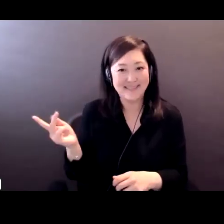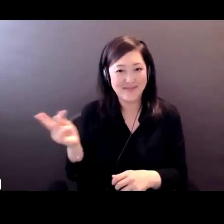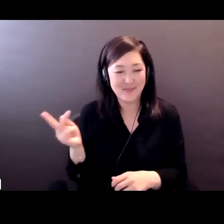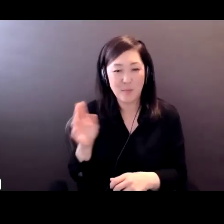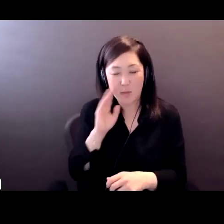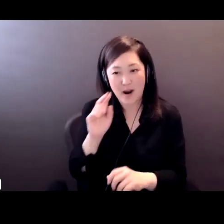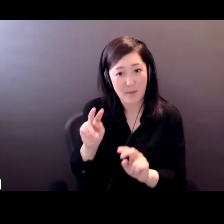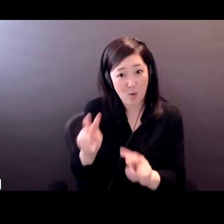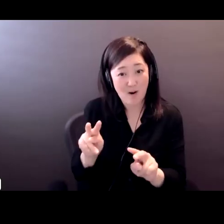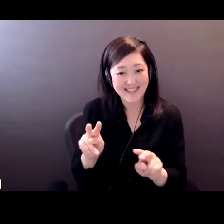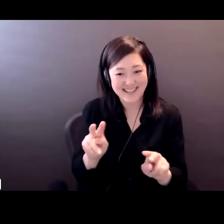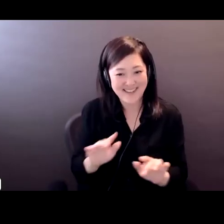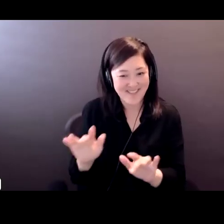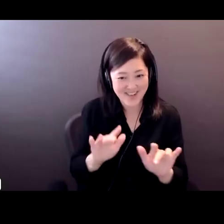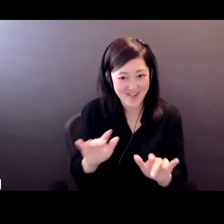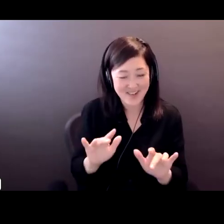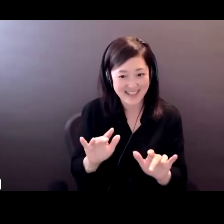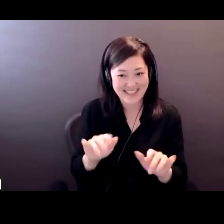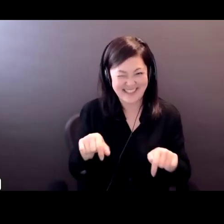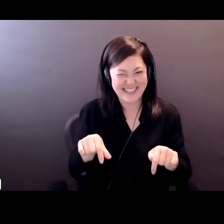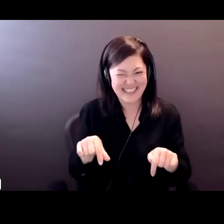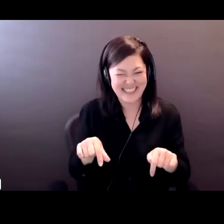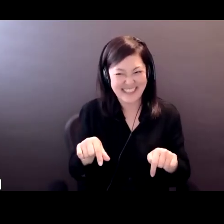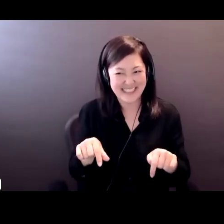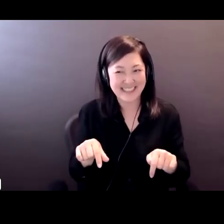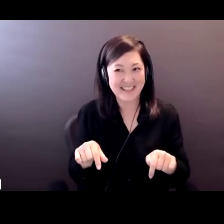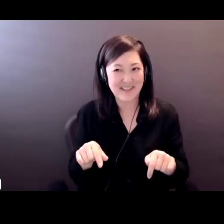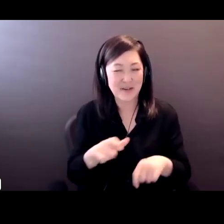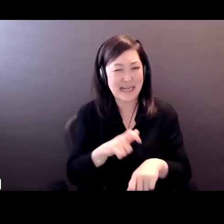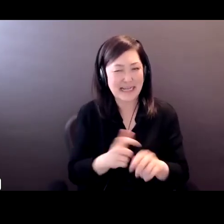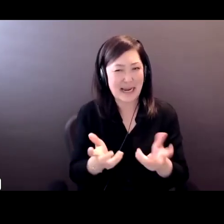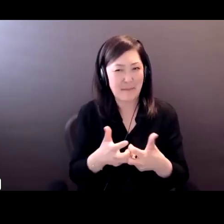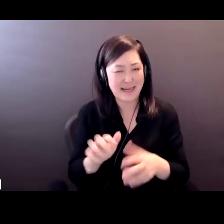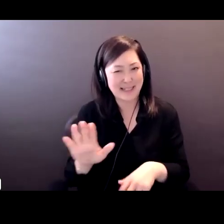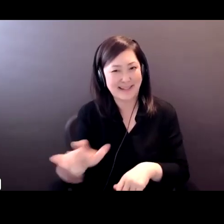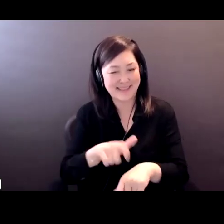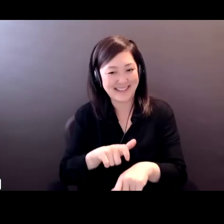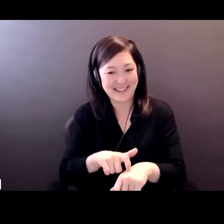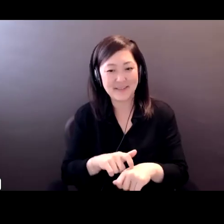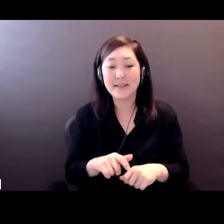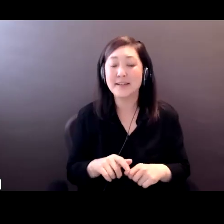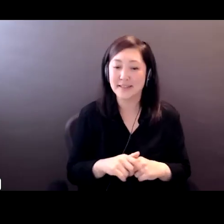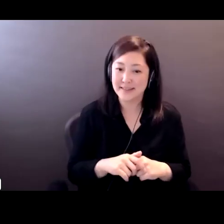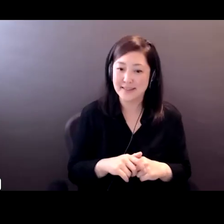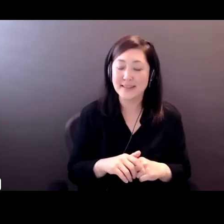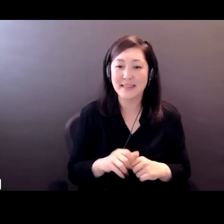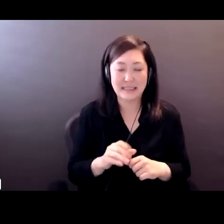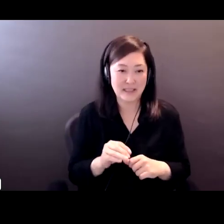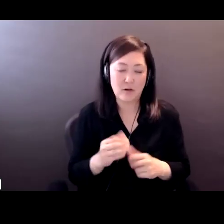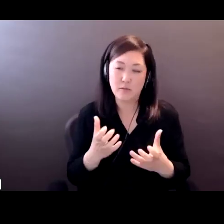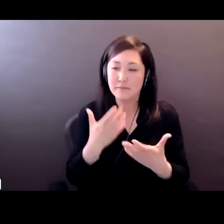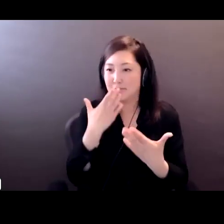of our symposium at a time that is better suited for them. So I wanted to thank them both